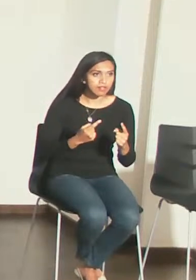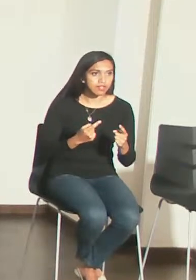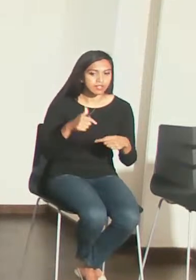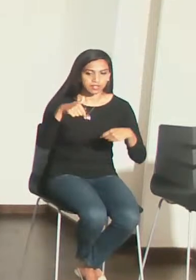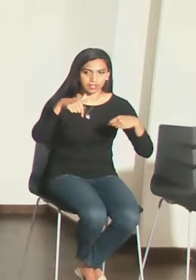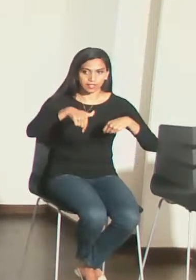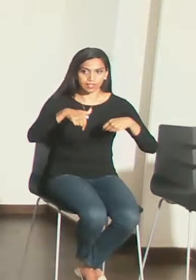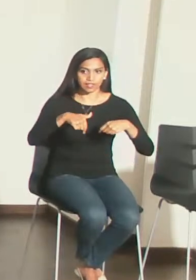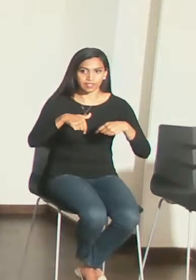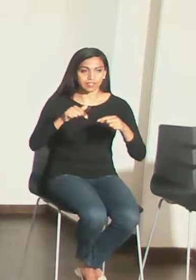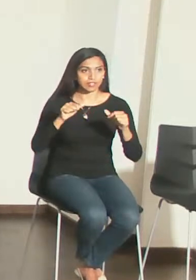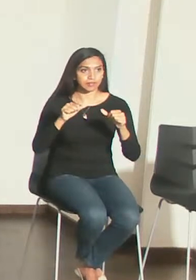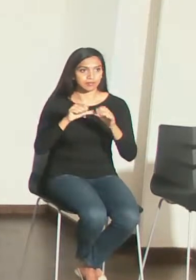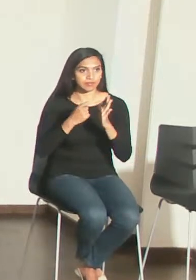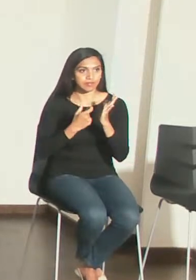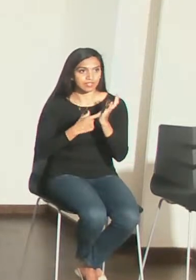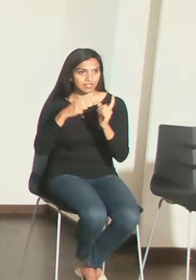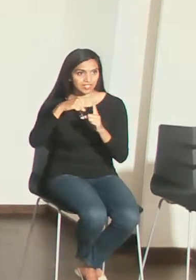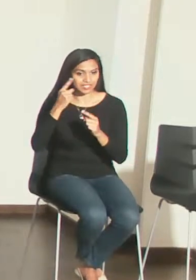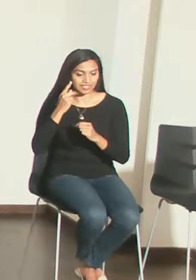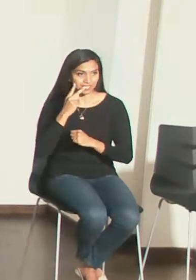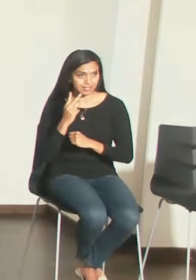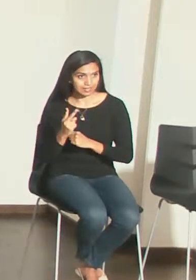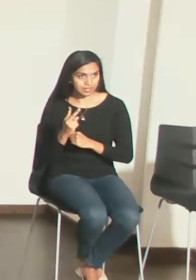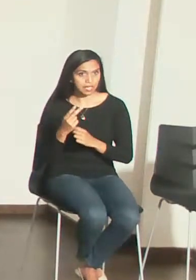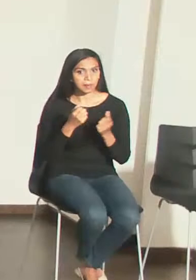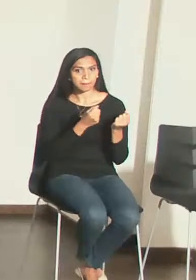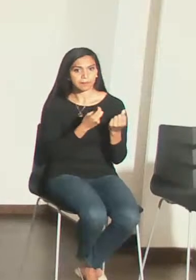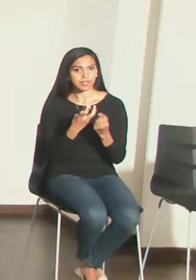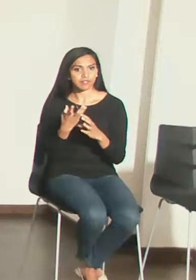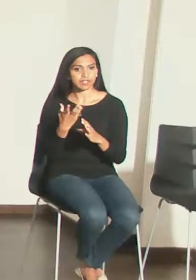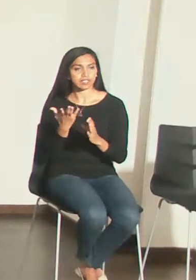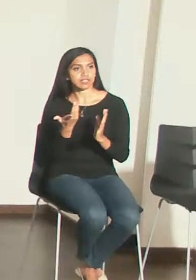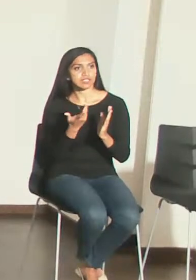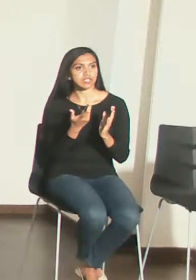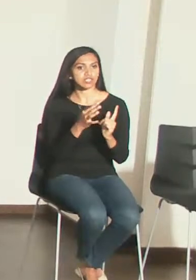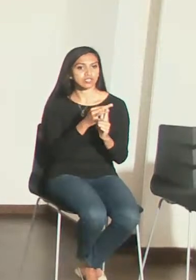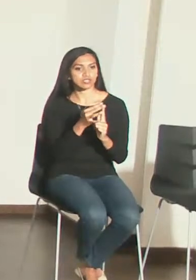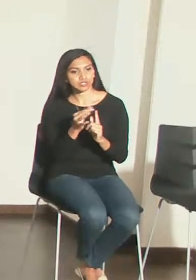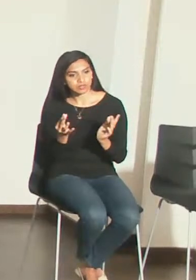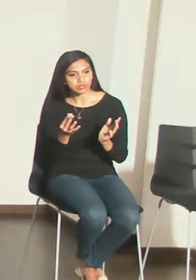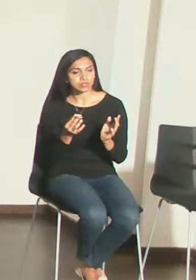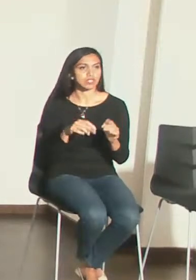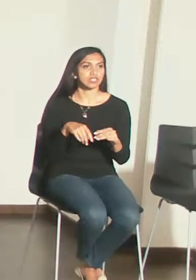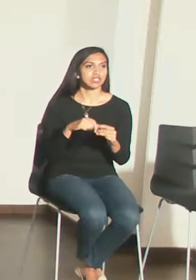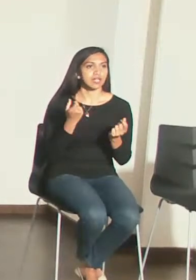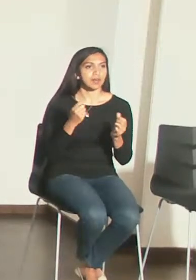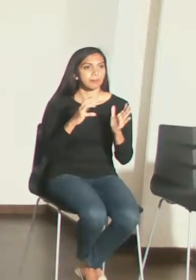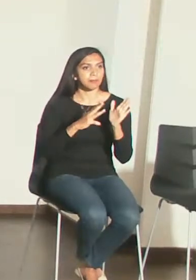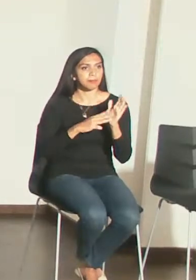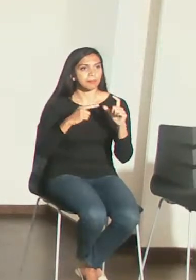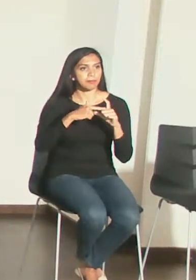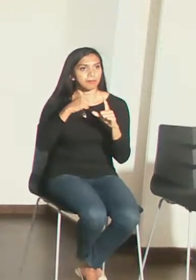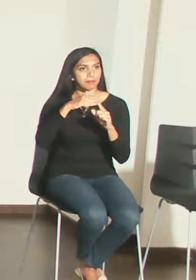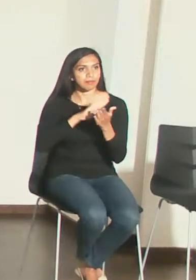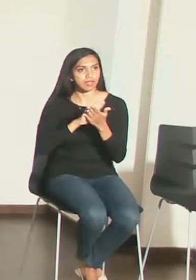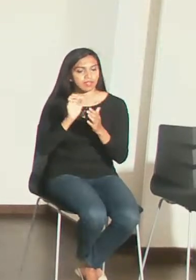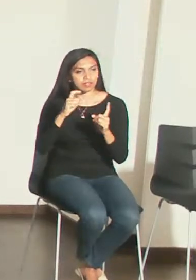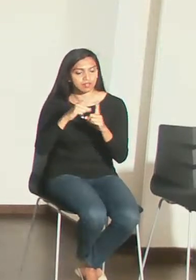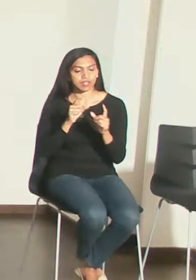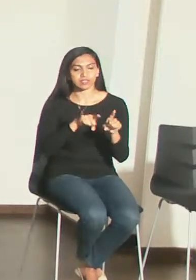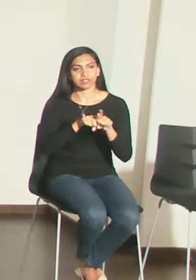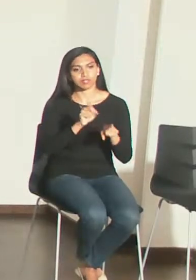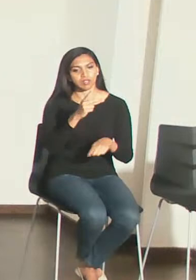here the academically speaking, like there are methods to do things. Like there are methods. You need to paint. There is a method to do it. You